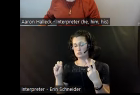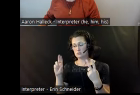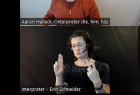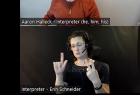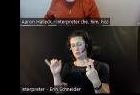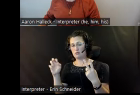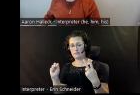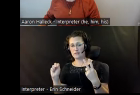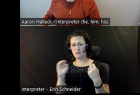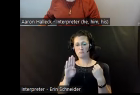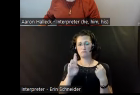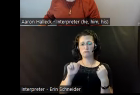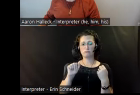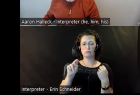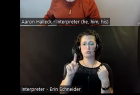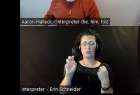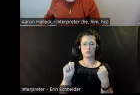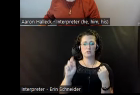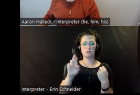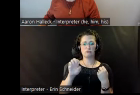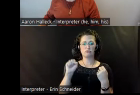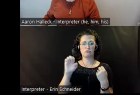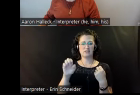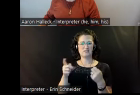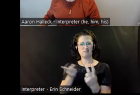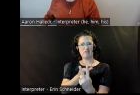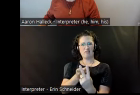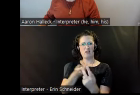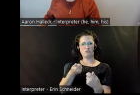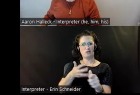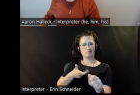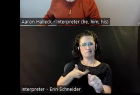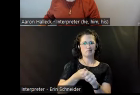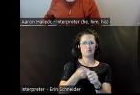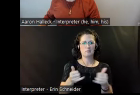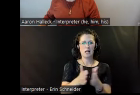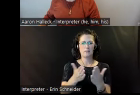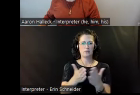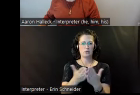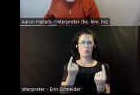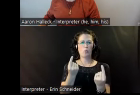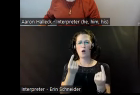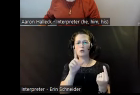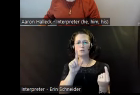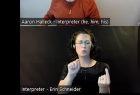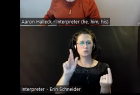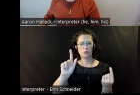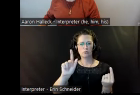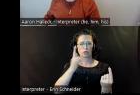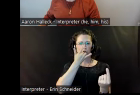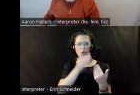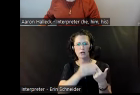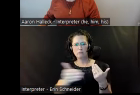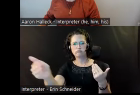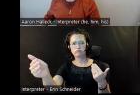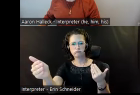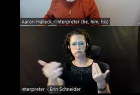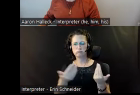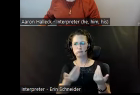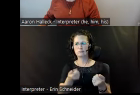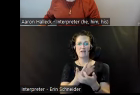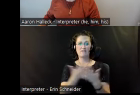and playbook for what it means in 2023 as most things are coming back to place, coming back to campus. And what